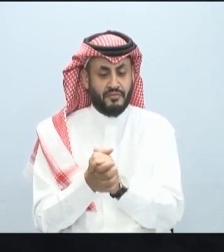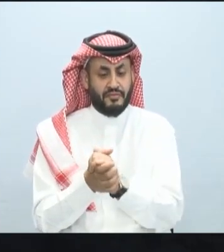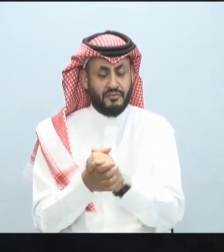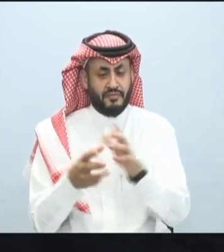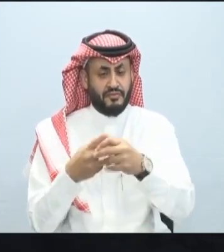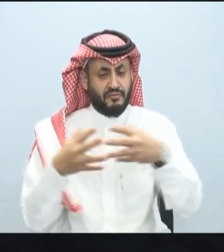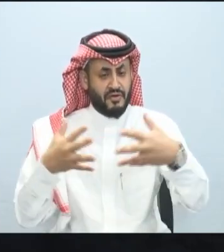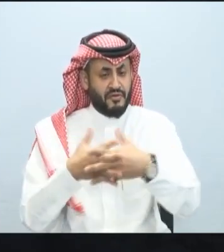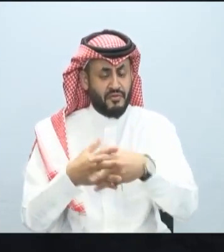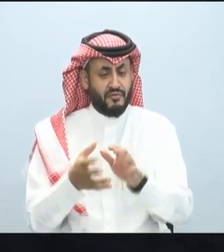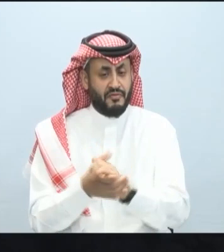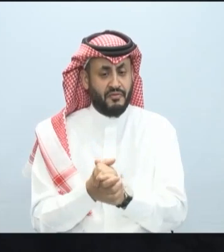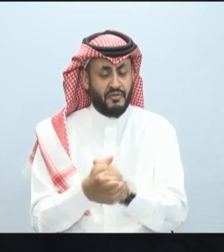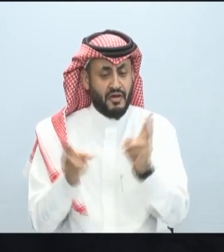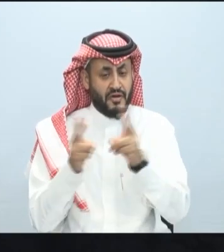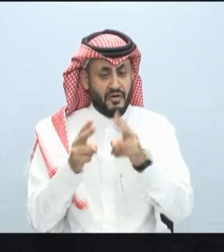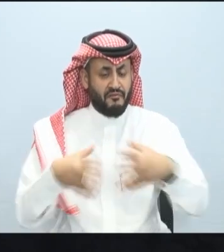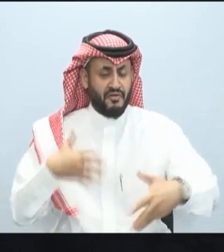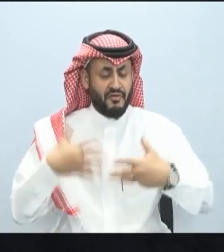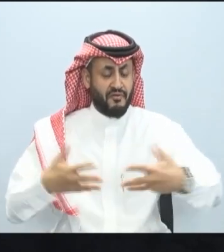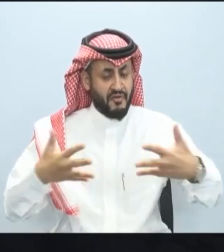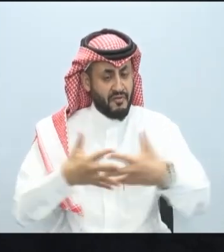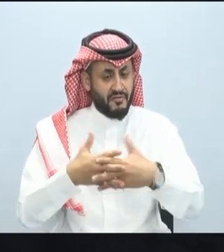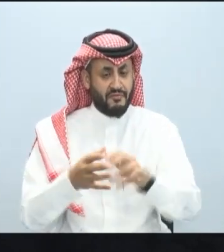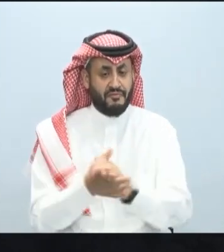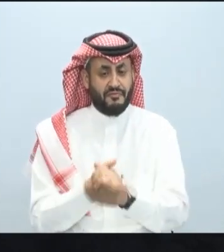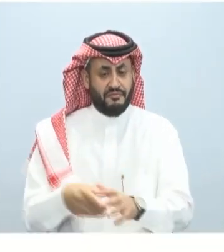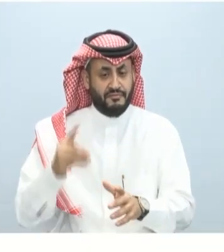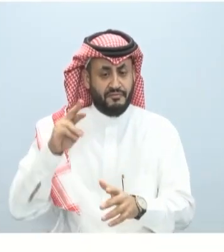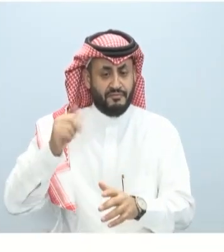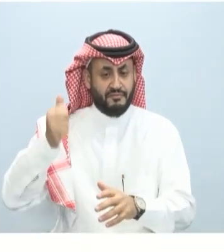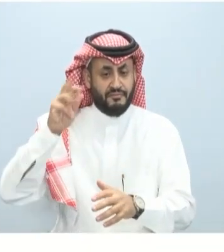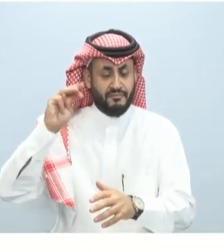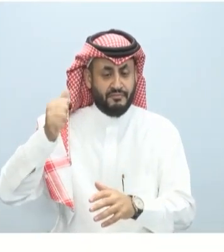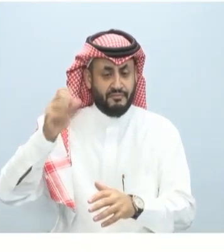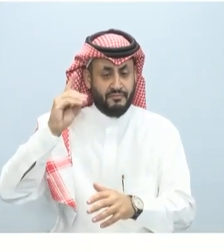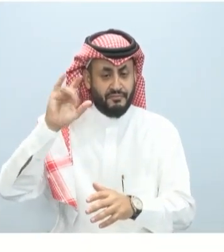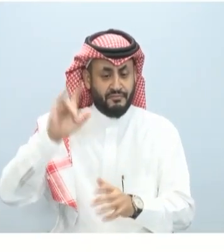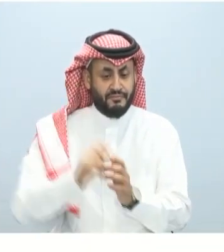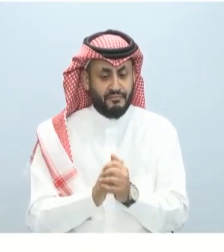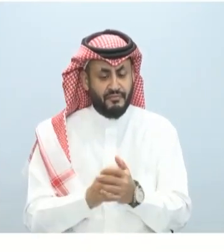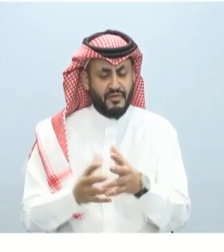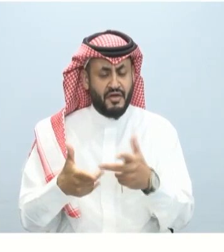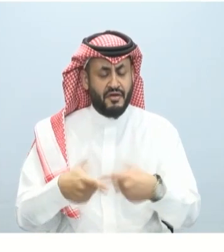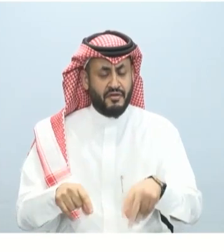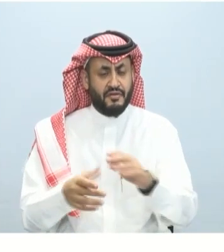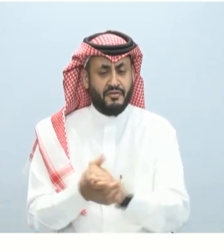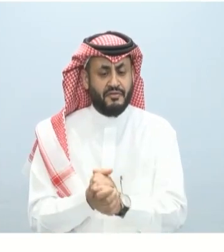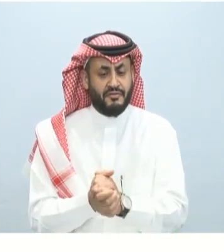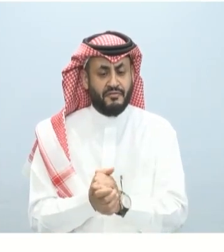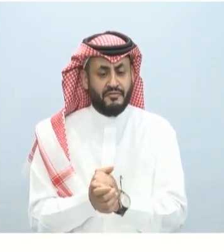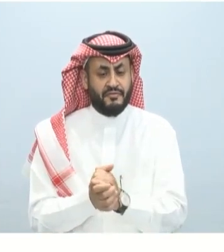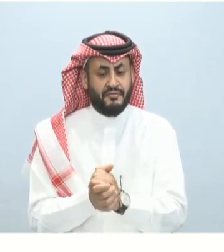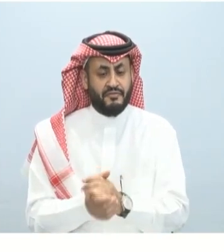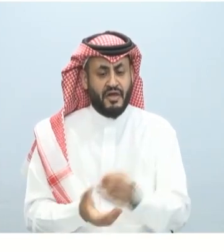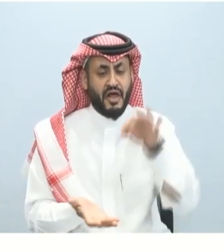actually. We have here drama and comedy all together. And we have the last part is going to be serious,